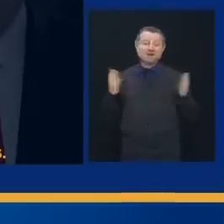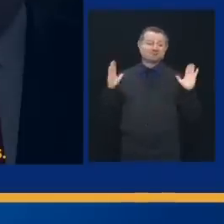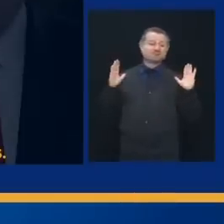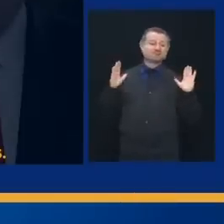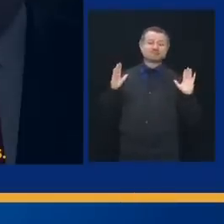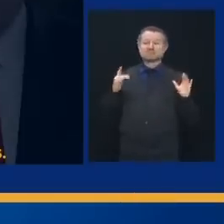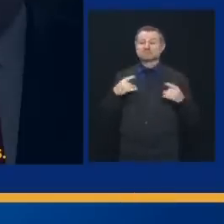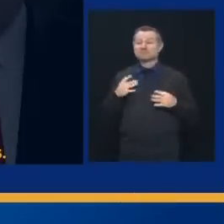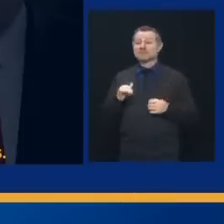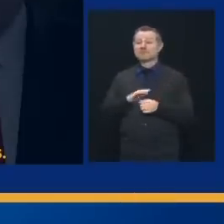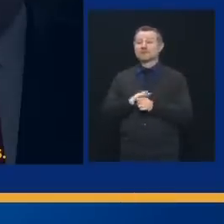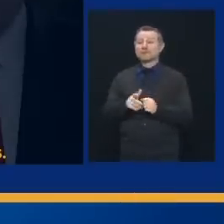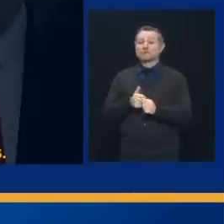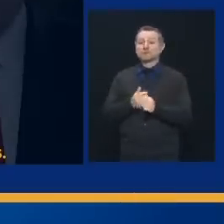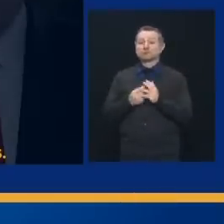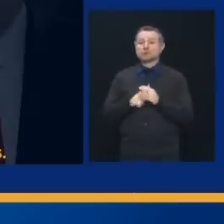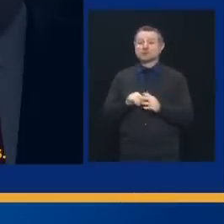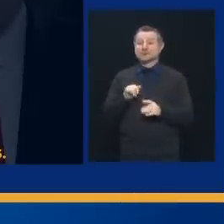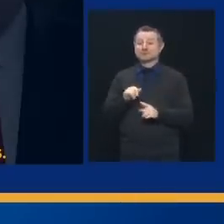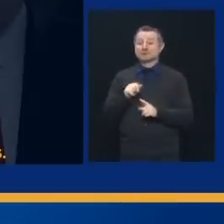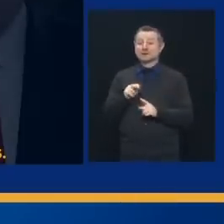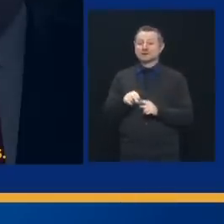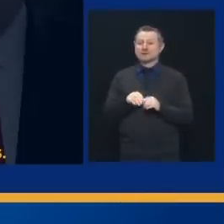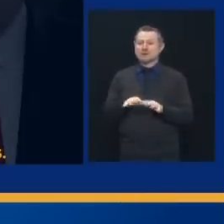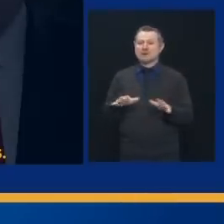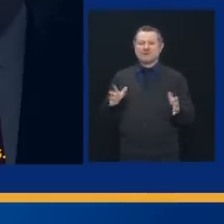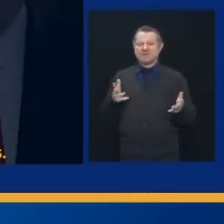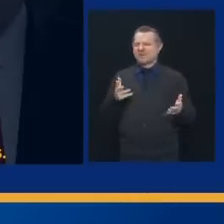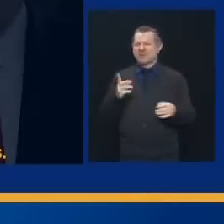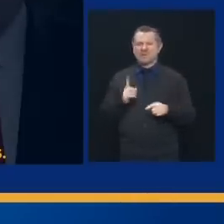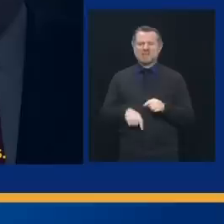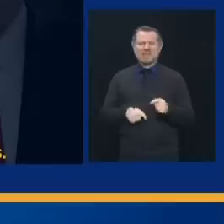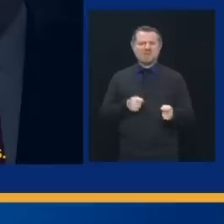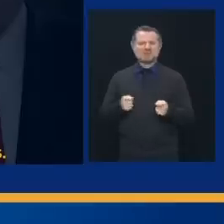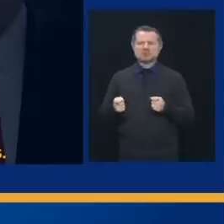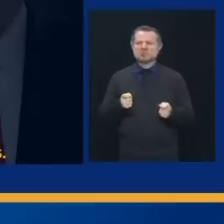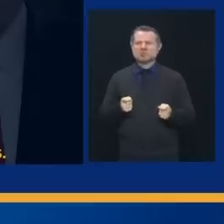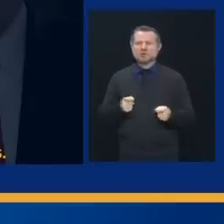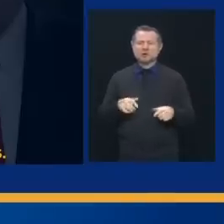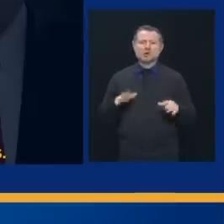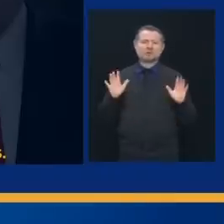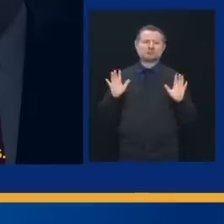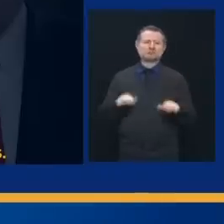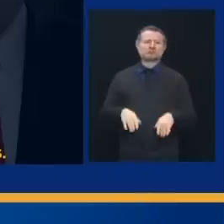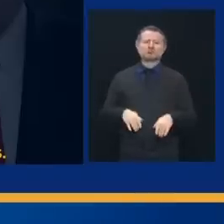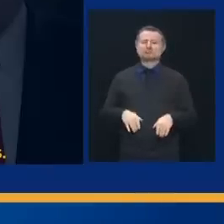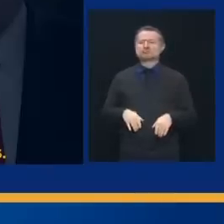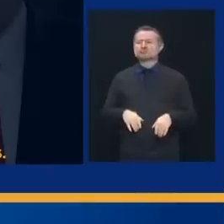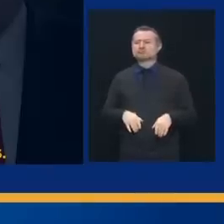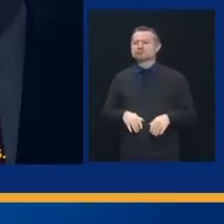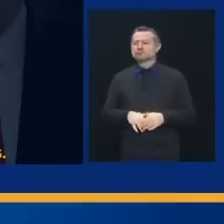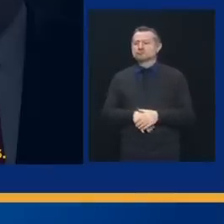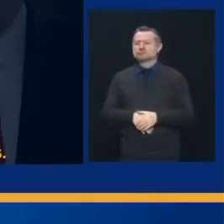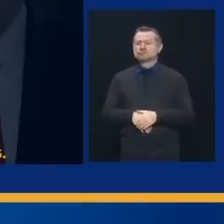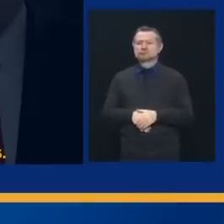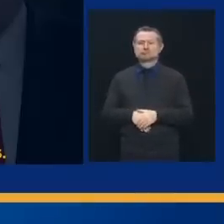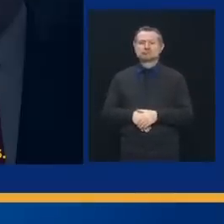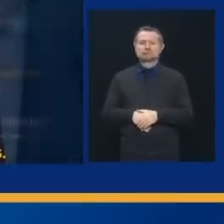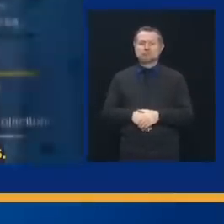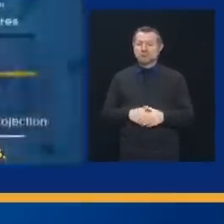January. They say we can't control it. They put their hands up. That was